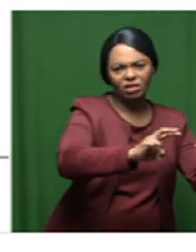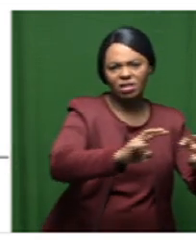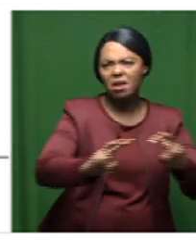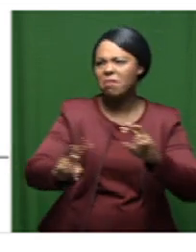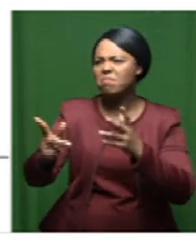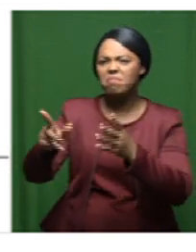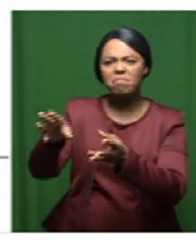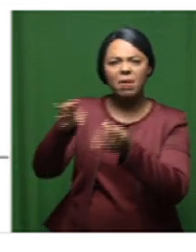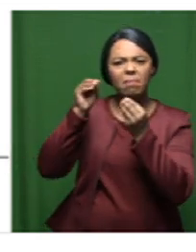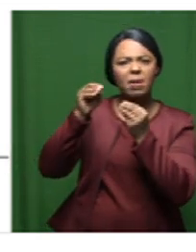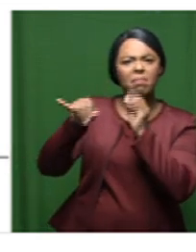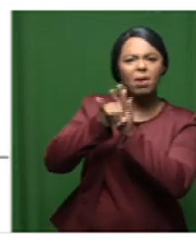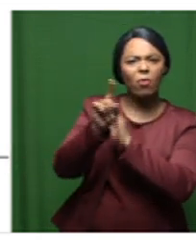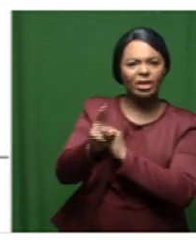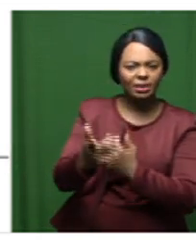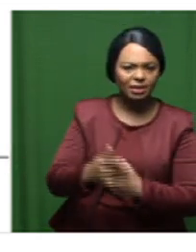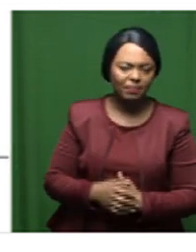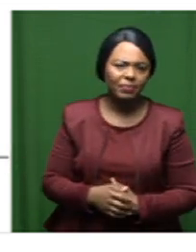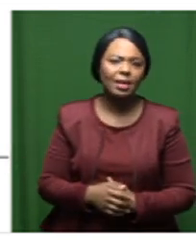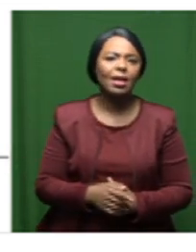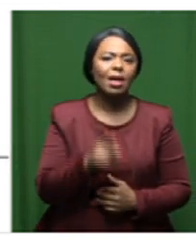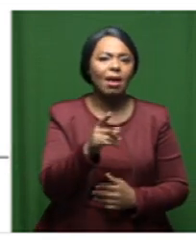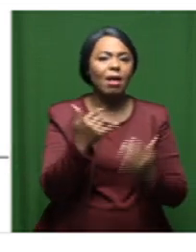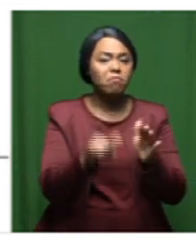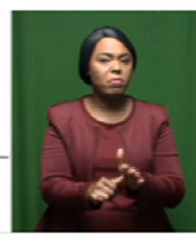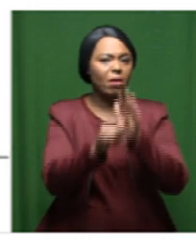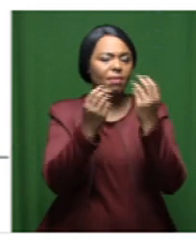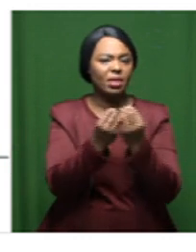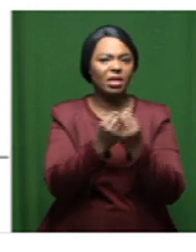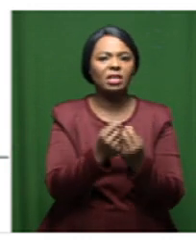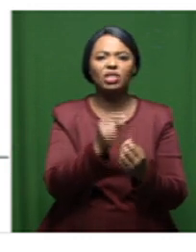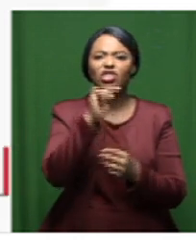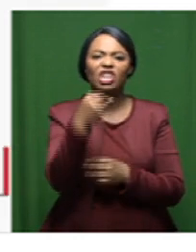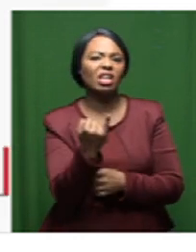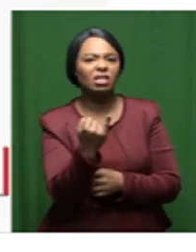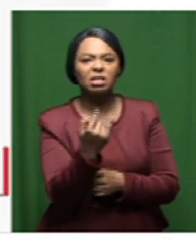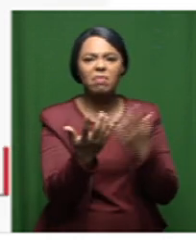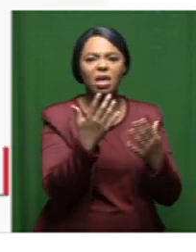Well, the one of the key things is that you don't have to be in Gauteng only to make